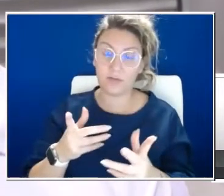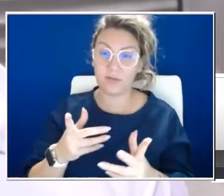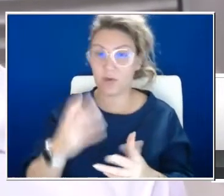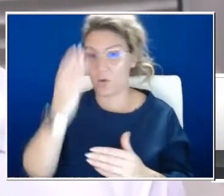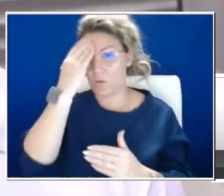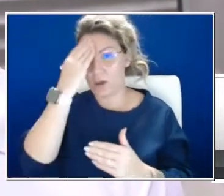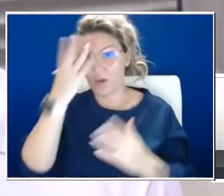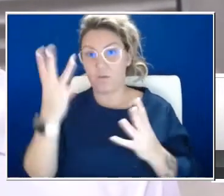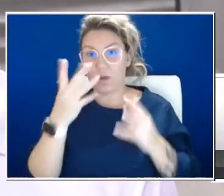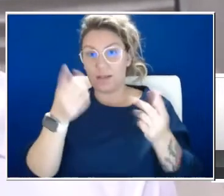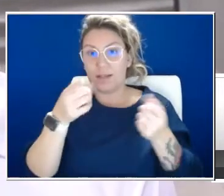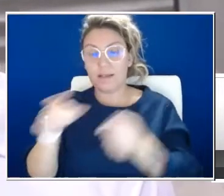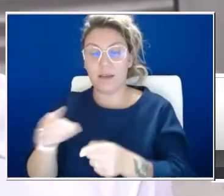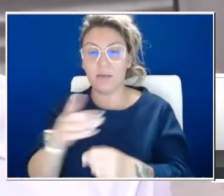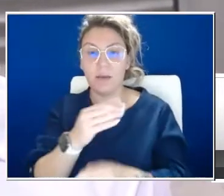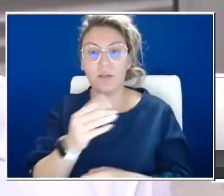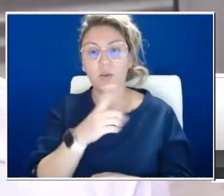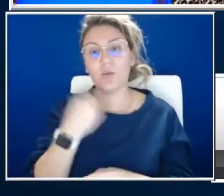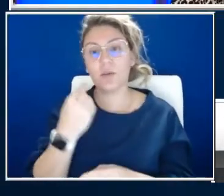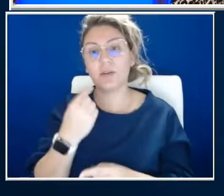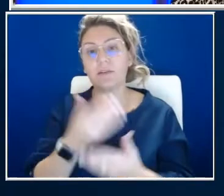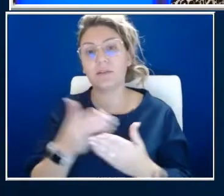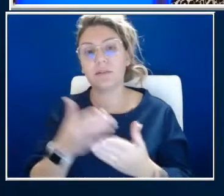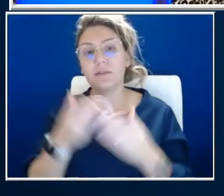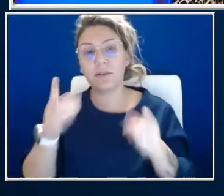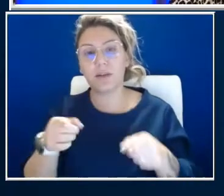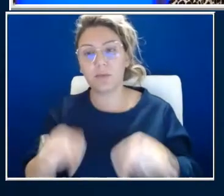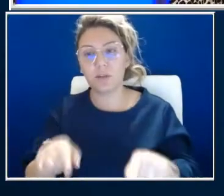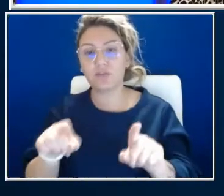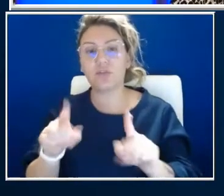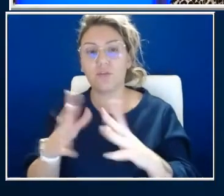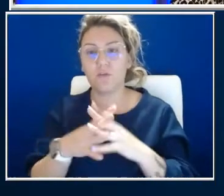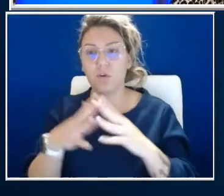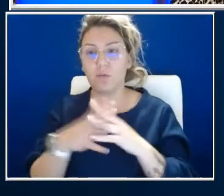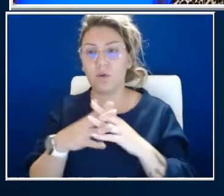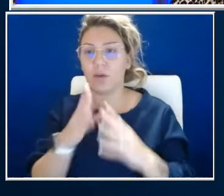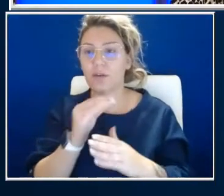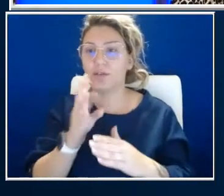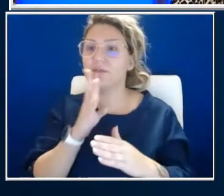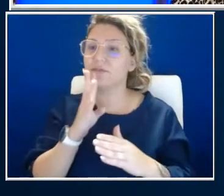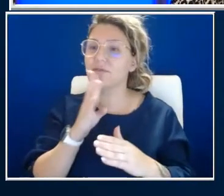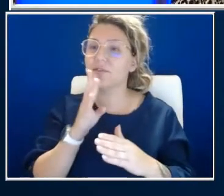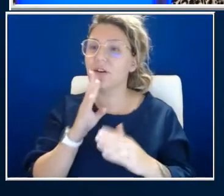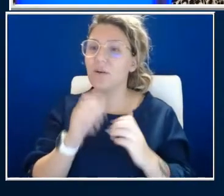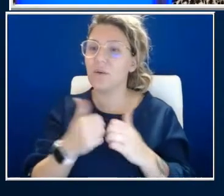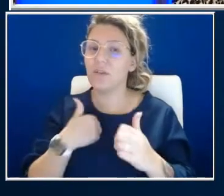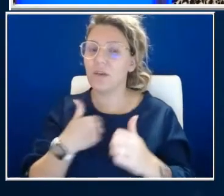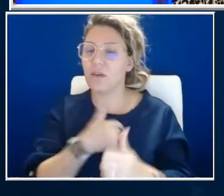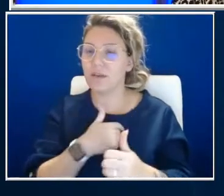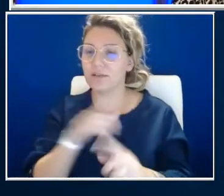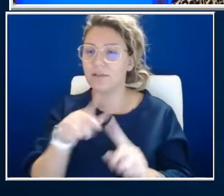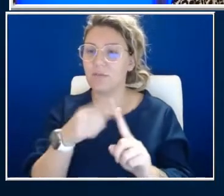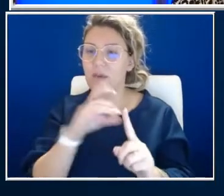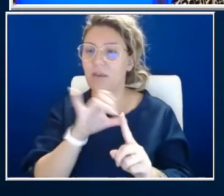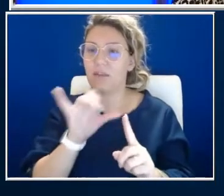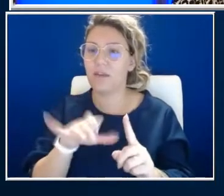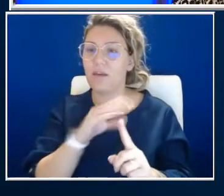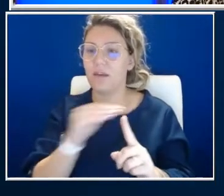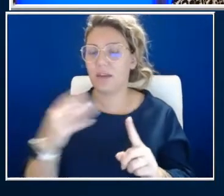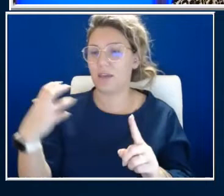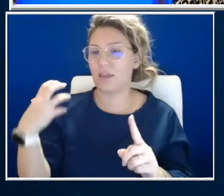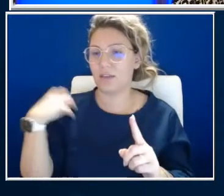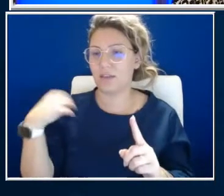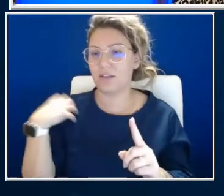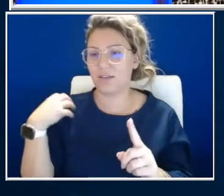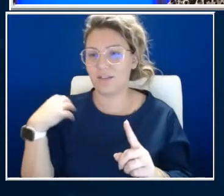like the risks and the things that can happen during football, and they also talk to us through about it. Yeah. And also, our coaches are just.